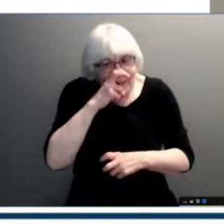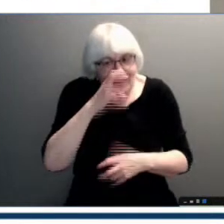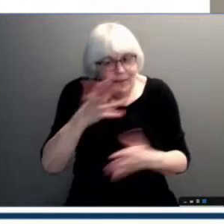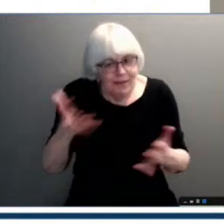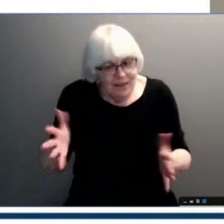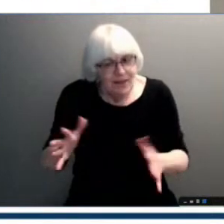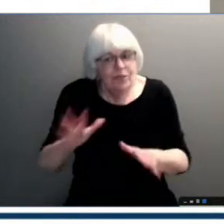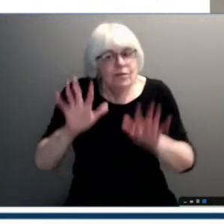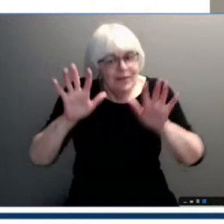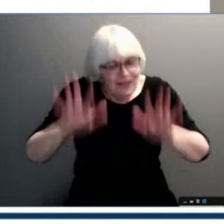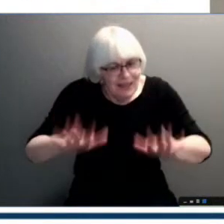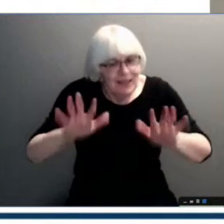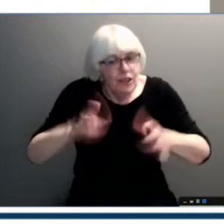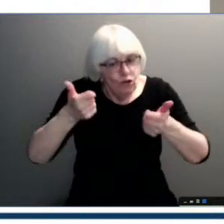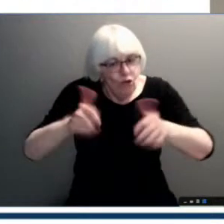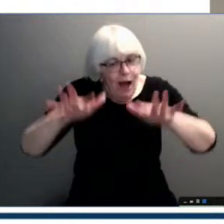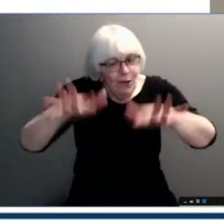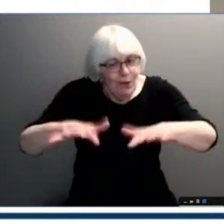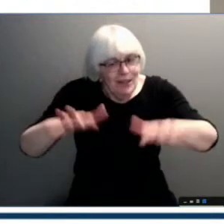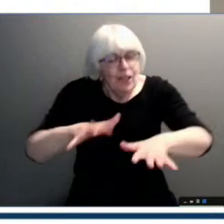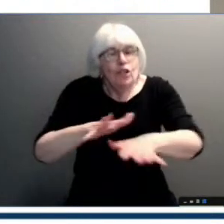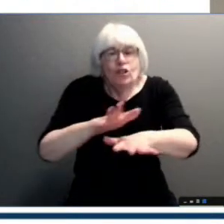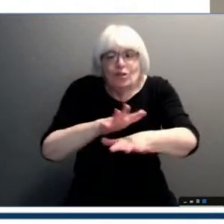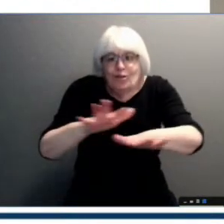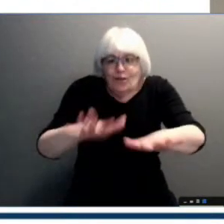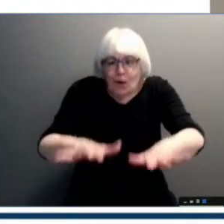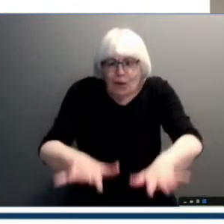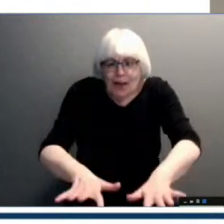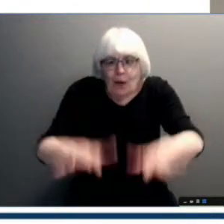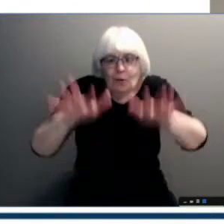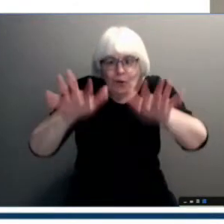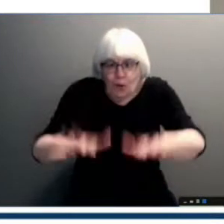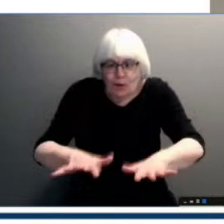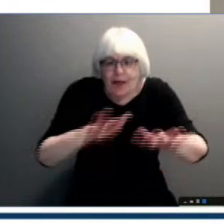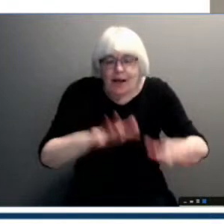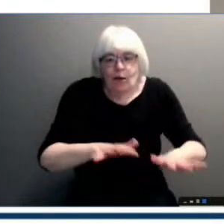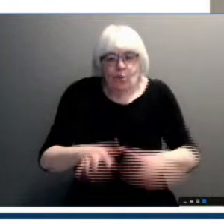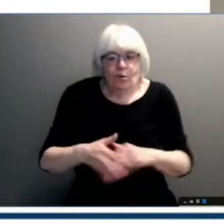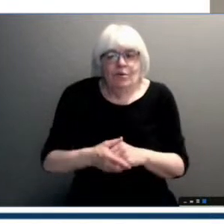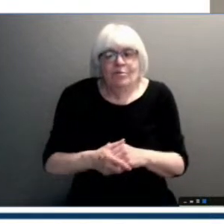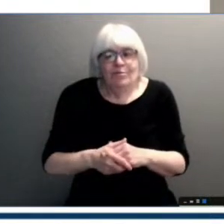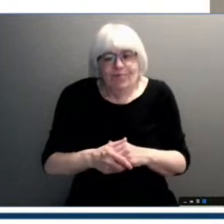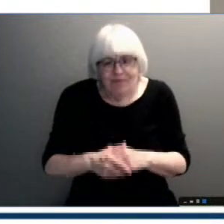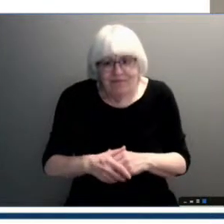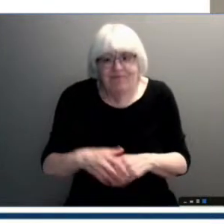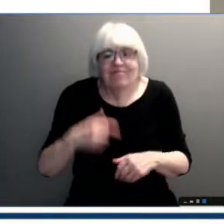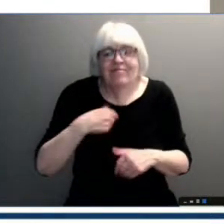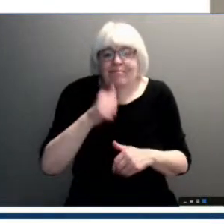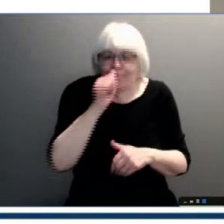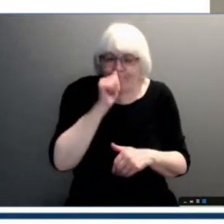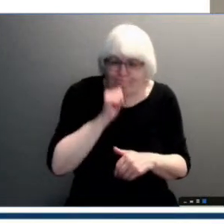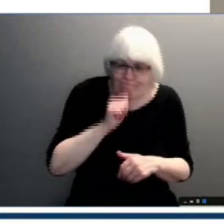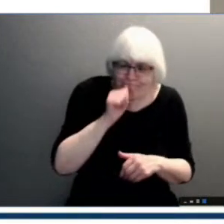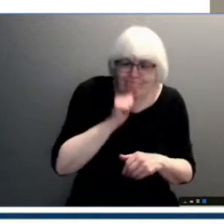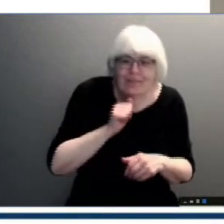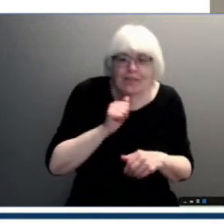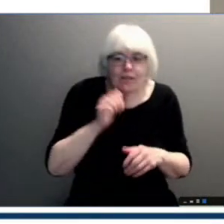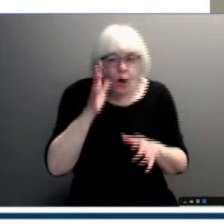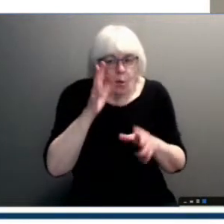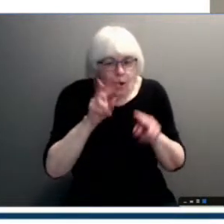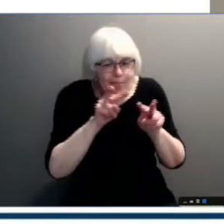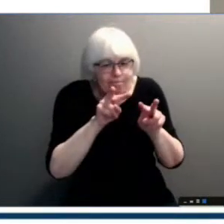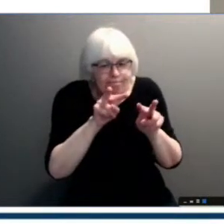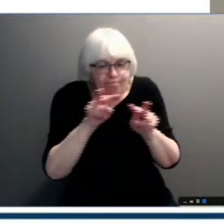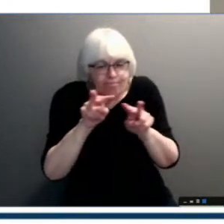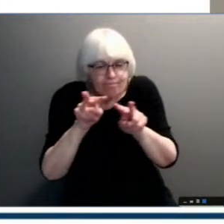get everybody to slow down. But we're going to be patient. We'll watch things carefully. As I said, it'll take about a week